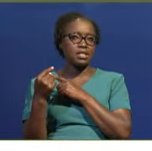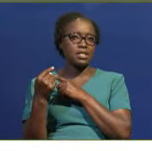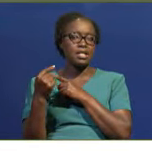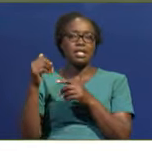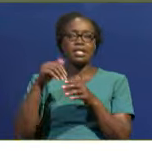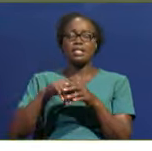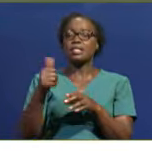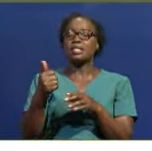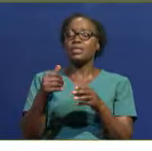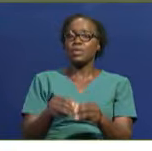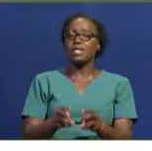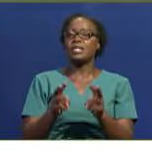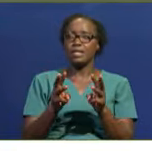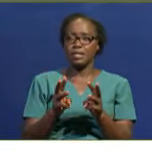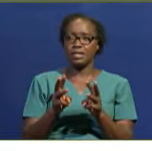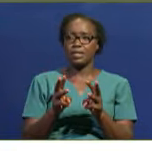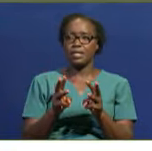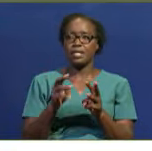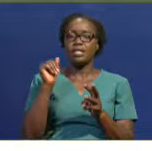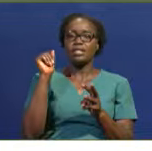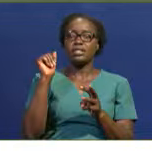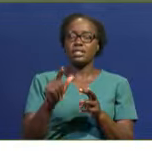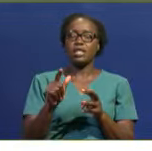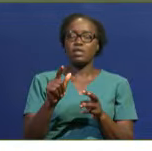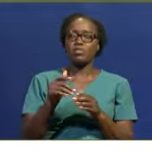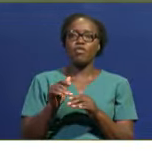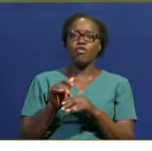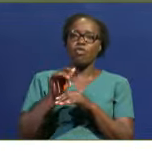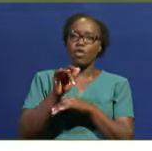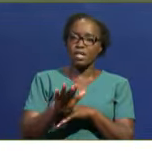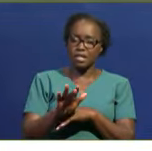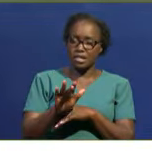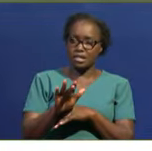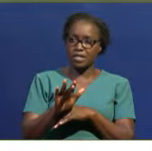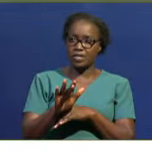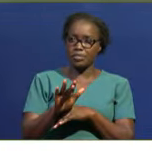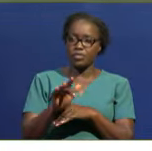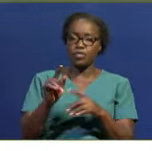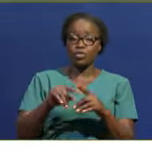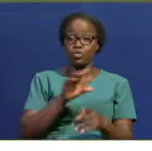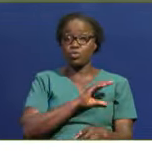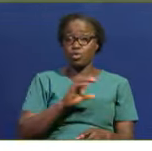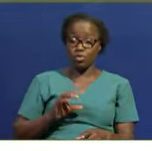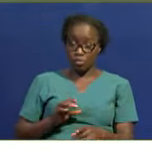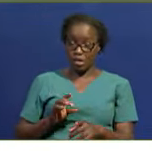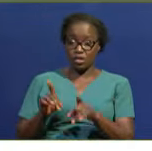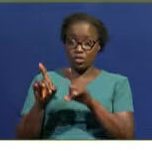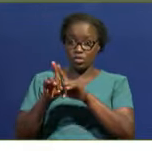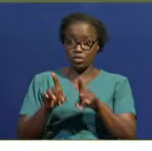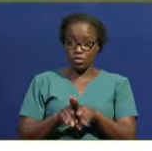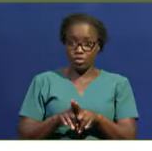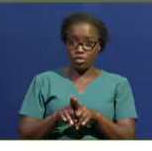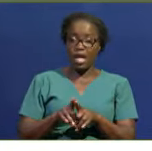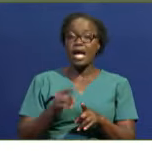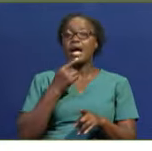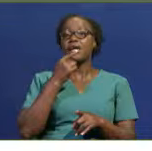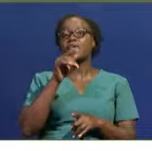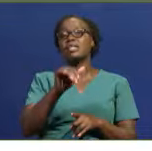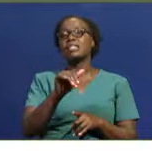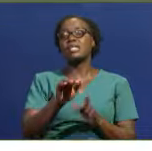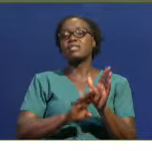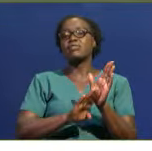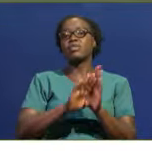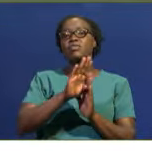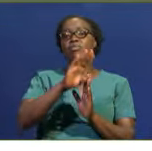in any manner shall be forwarded to this committee. Further, I direct that development